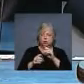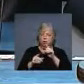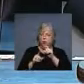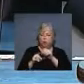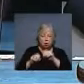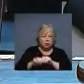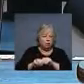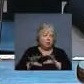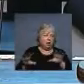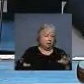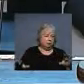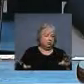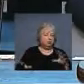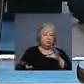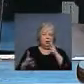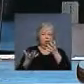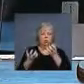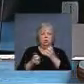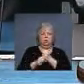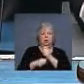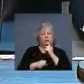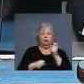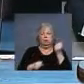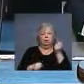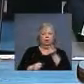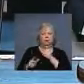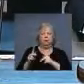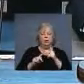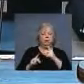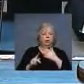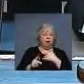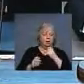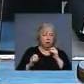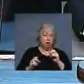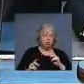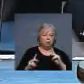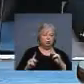out, everybody. I want to make sure everybody has a chance to engage.